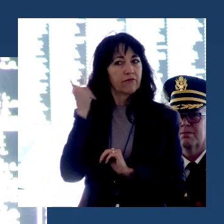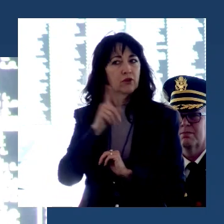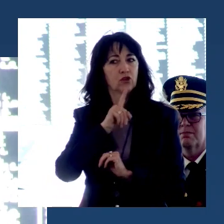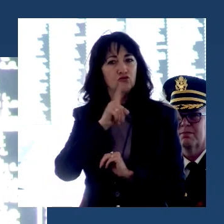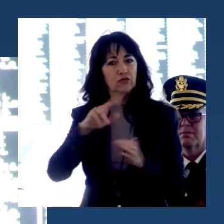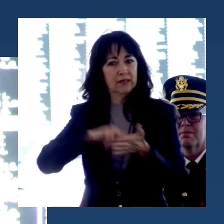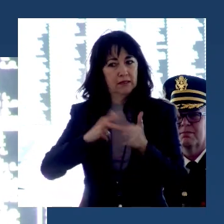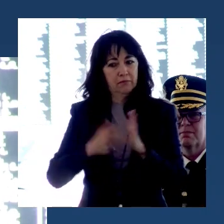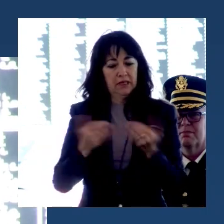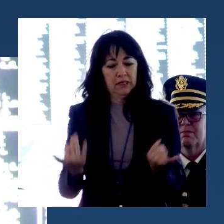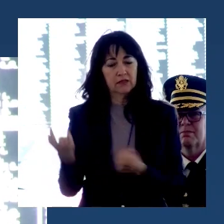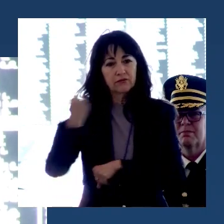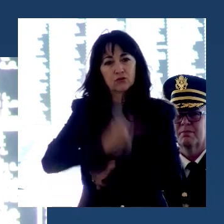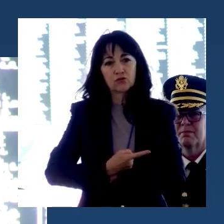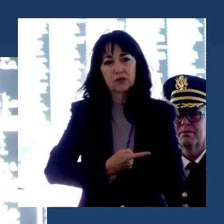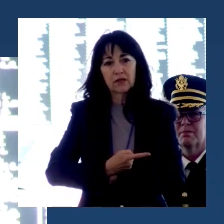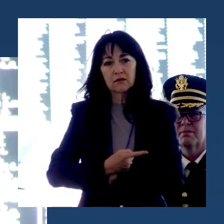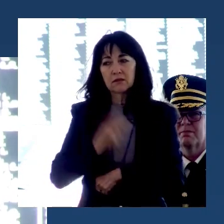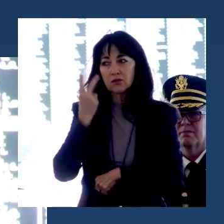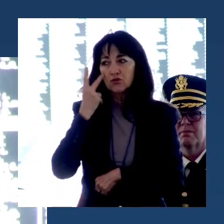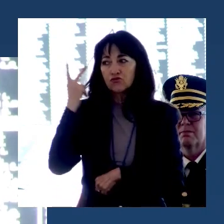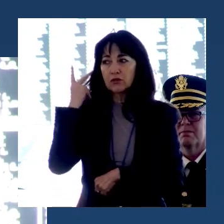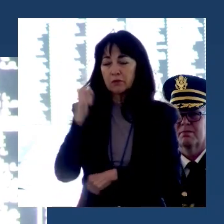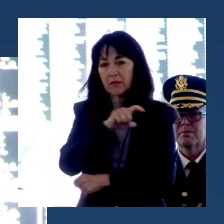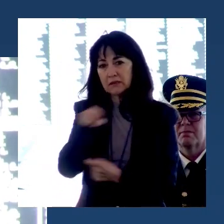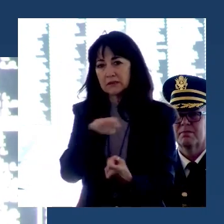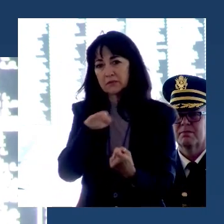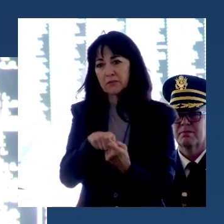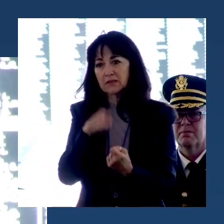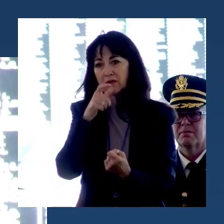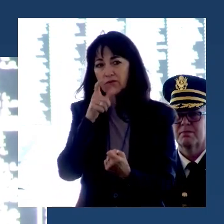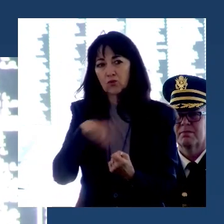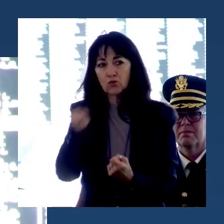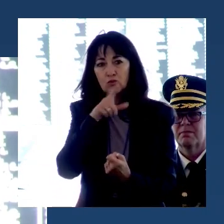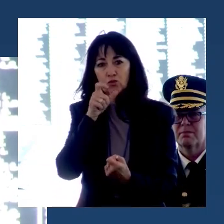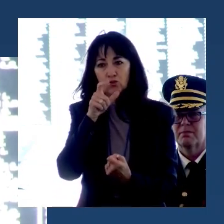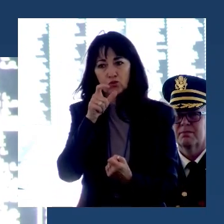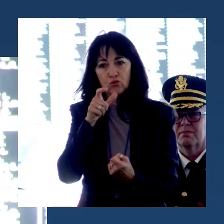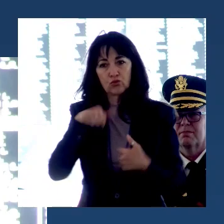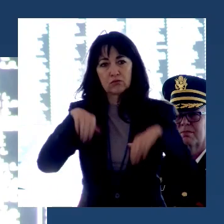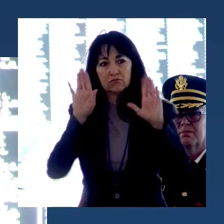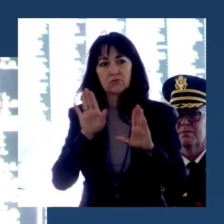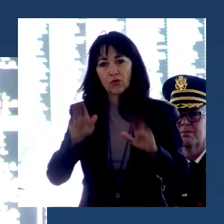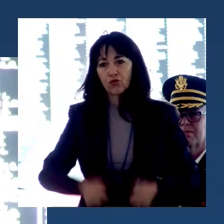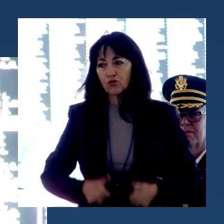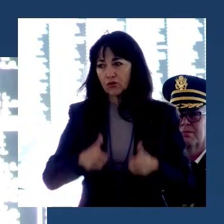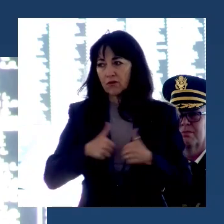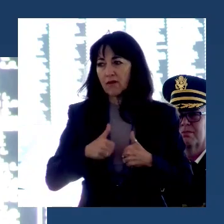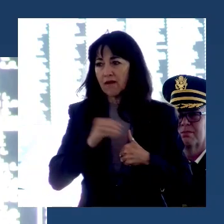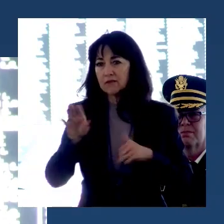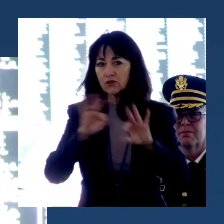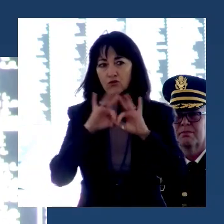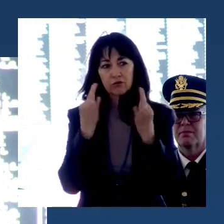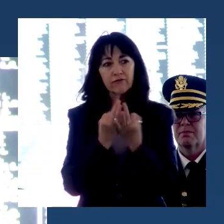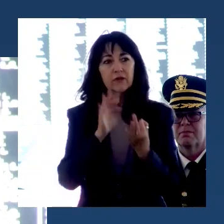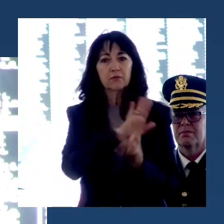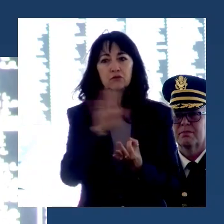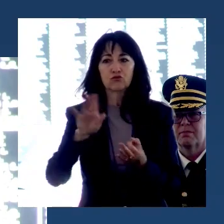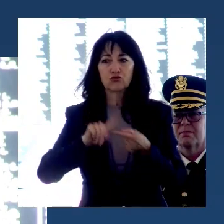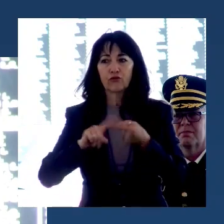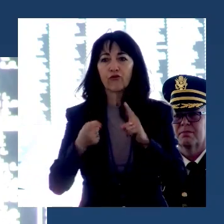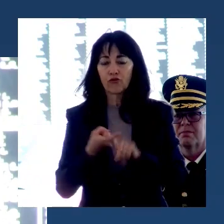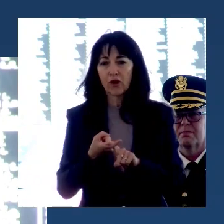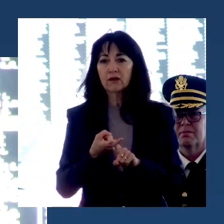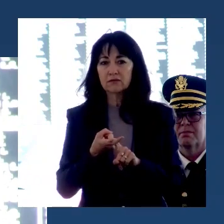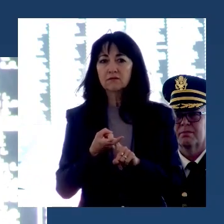day, remembering specifically those who sacrificed their lives and the family and friends